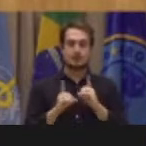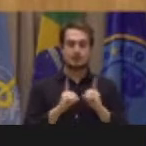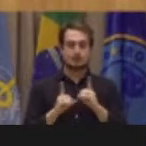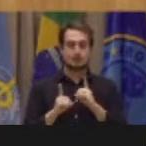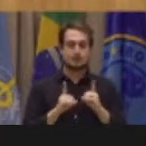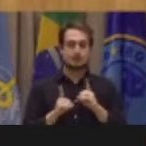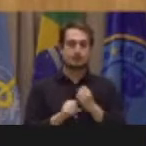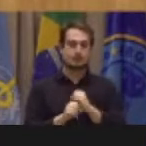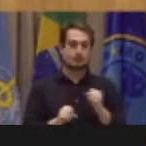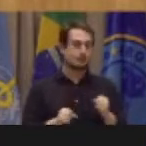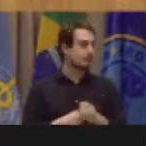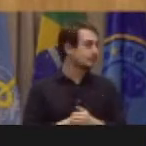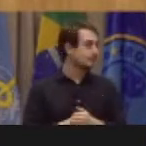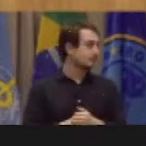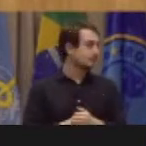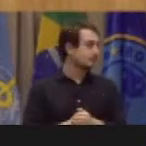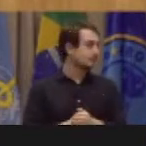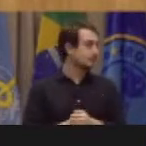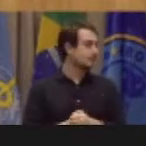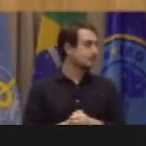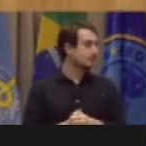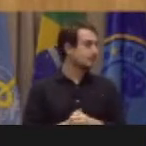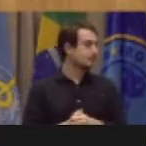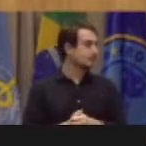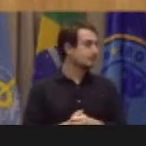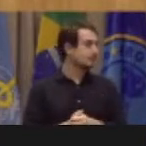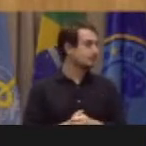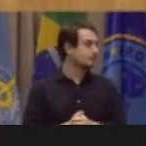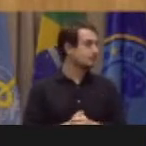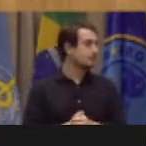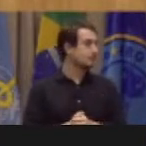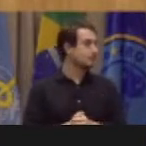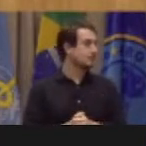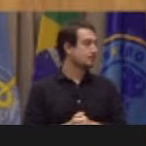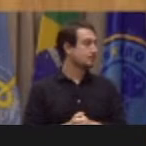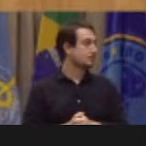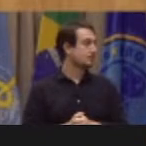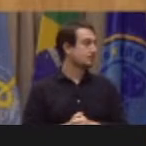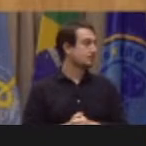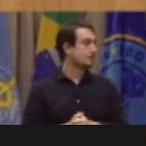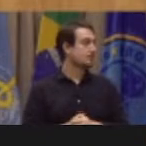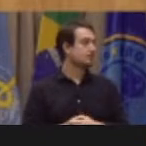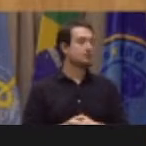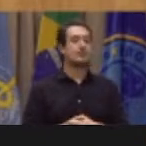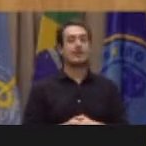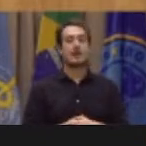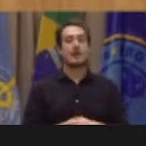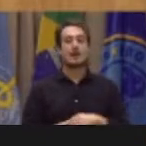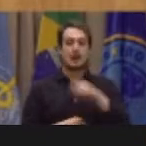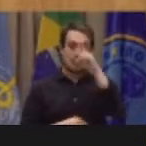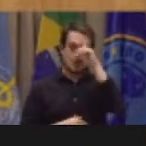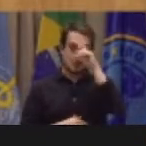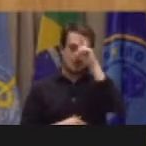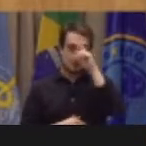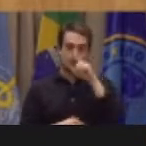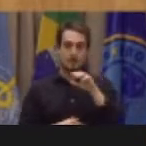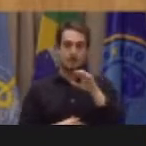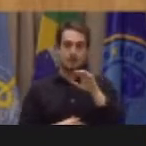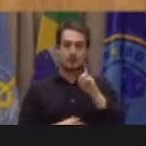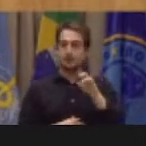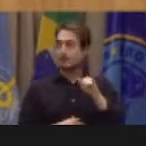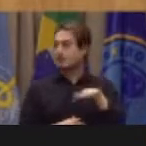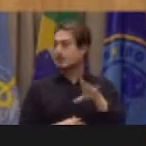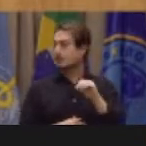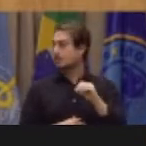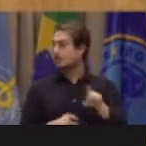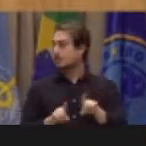and have a great dynamics. And I cannot forget to mention other ones in the hospital, Eduardo Campos for